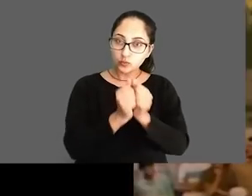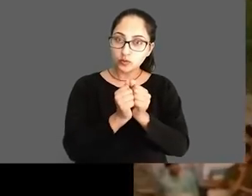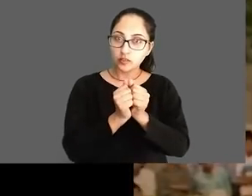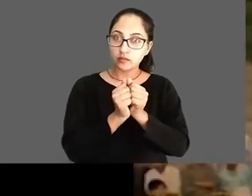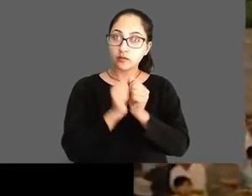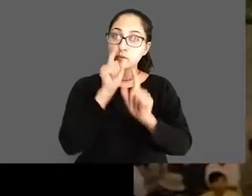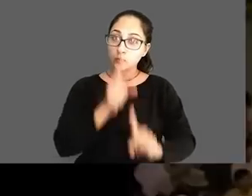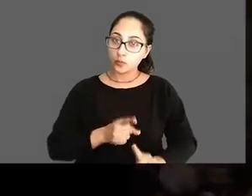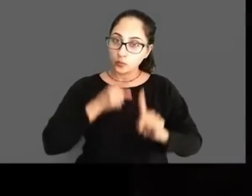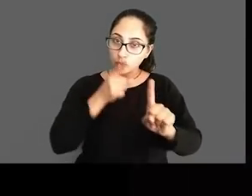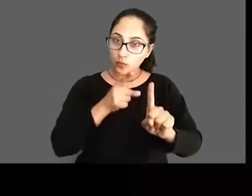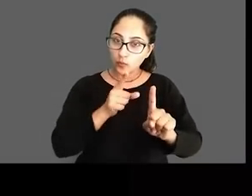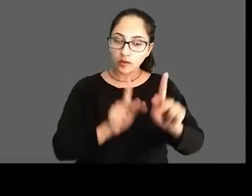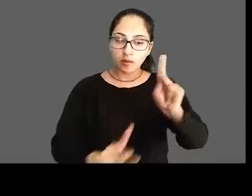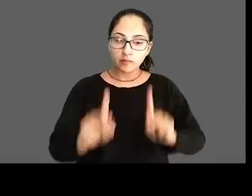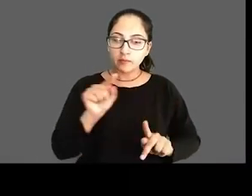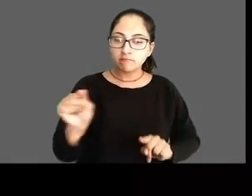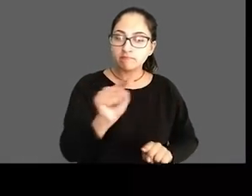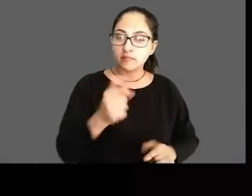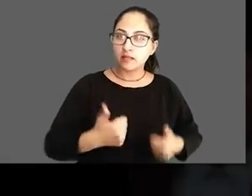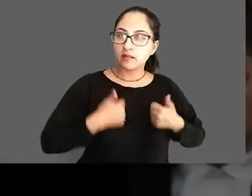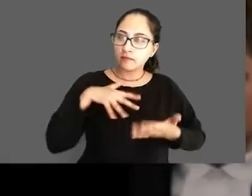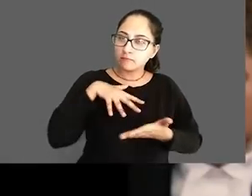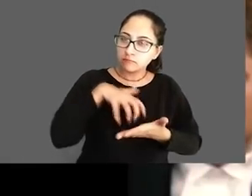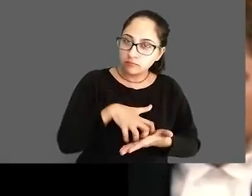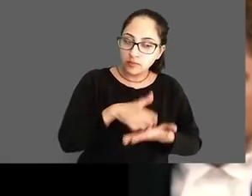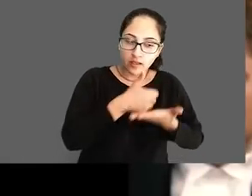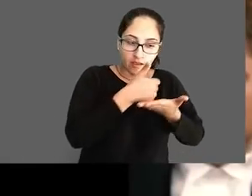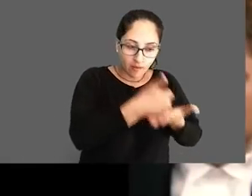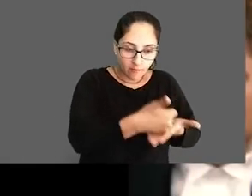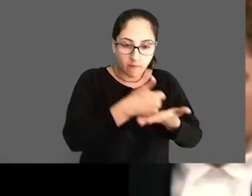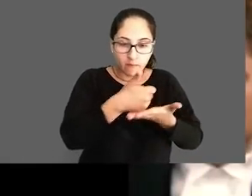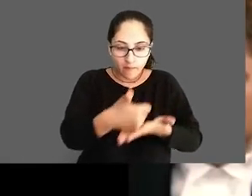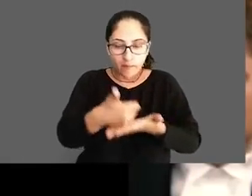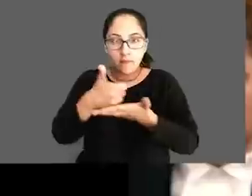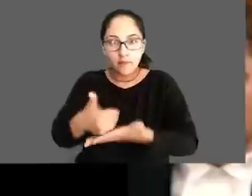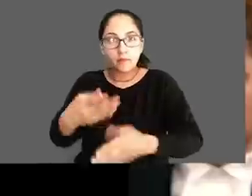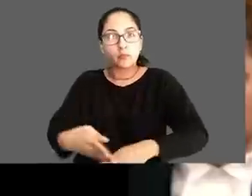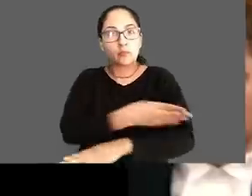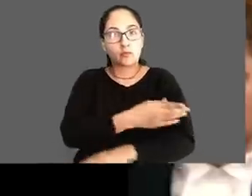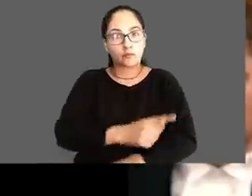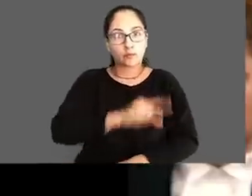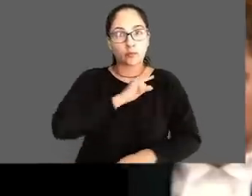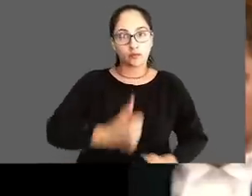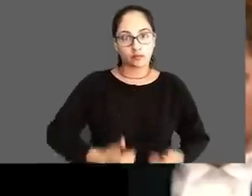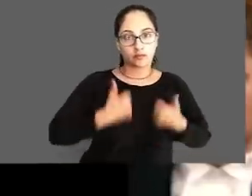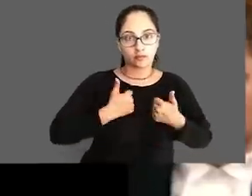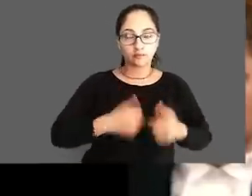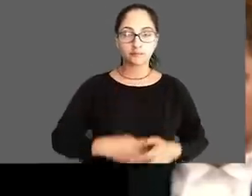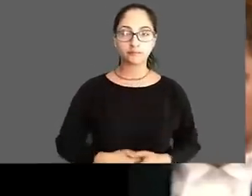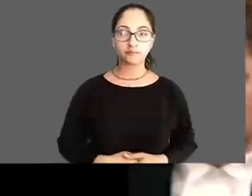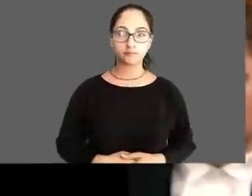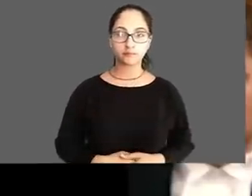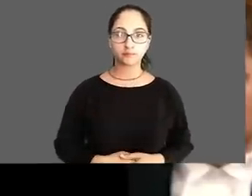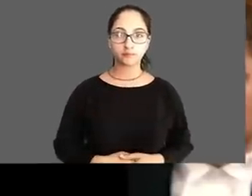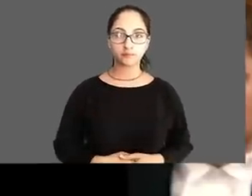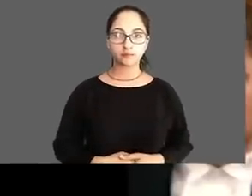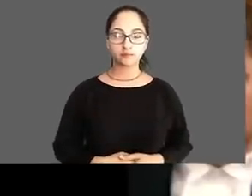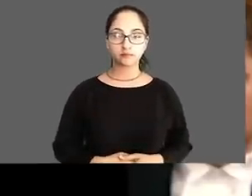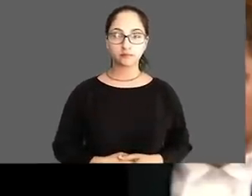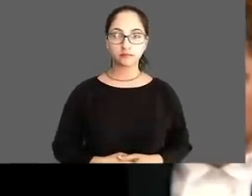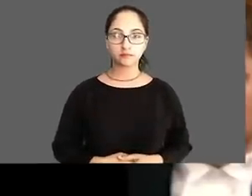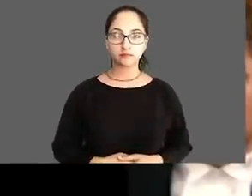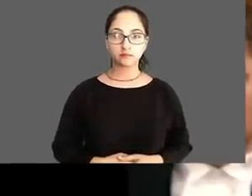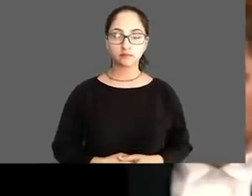dignity of self-fulfillment. As you build your lives for yourselves and others, you will come to rest